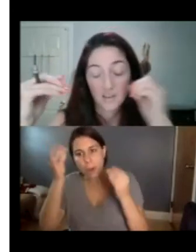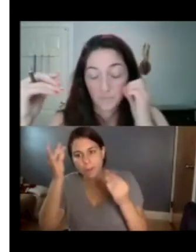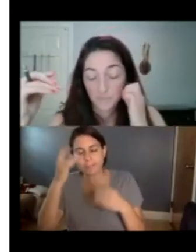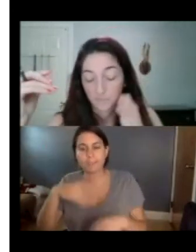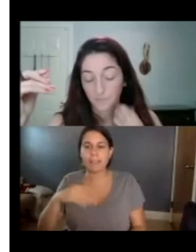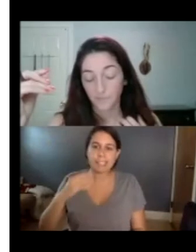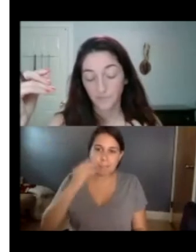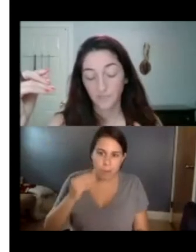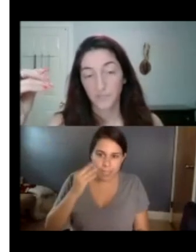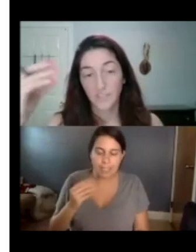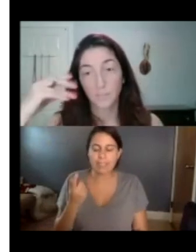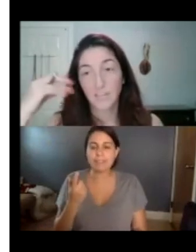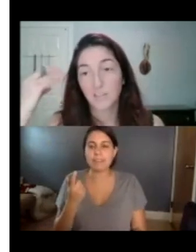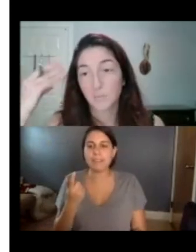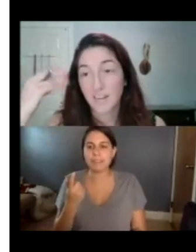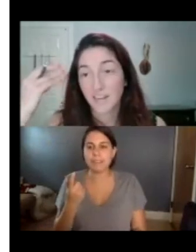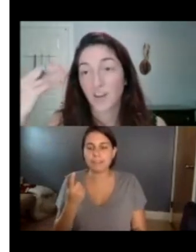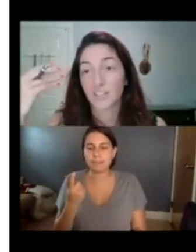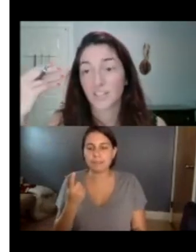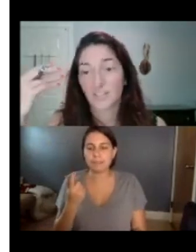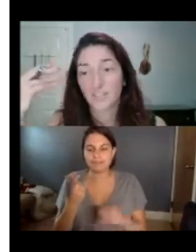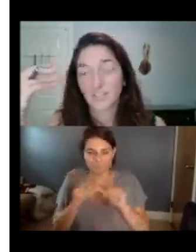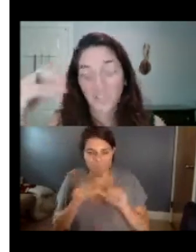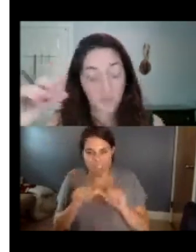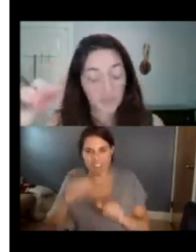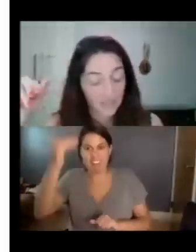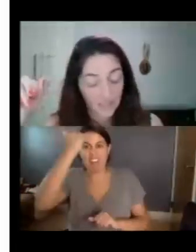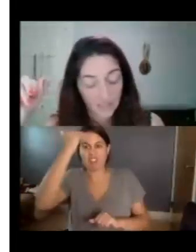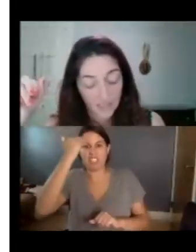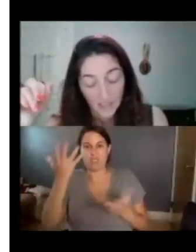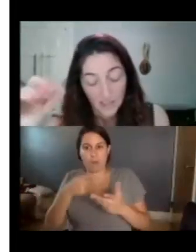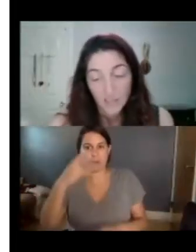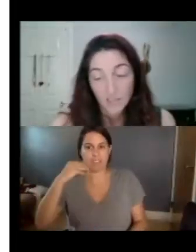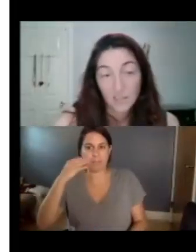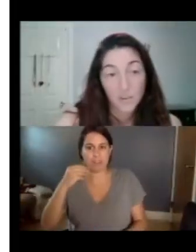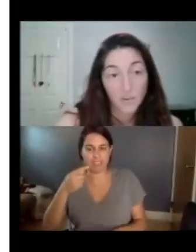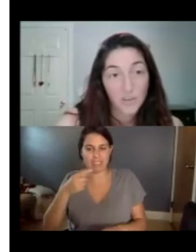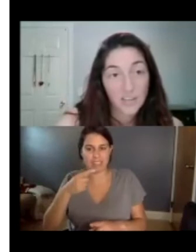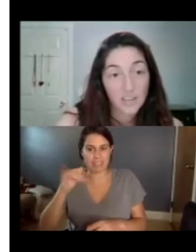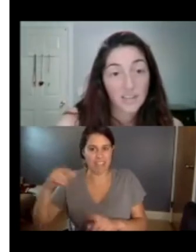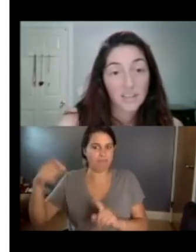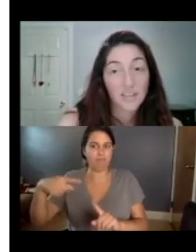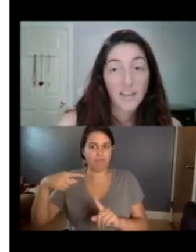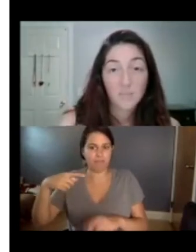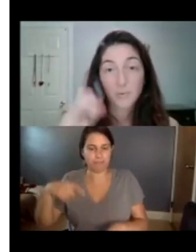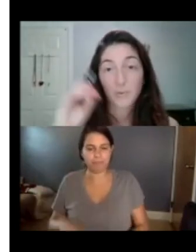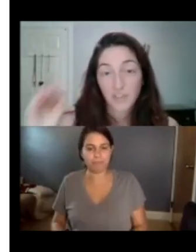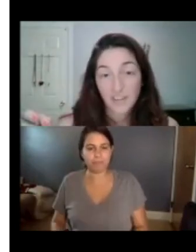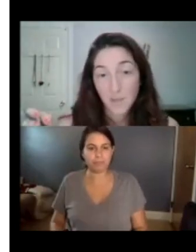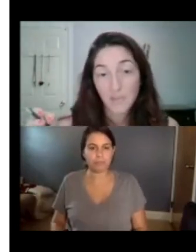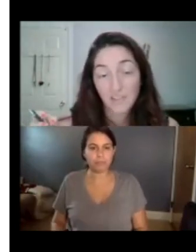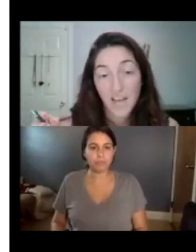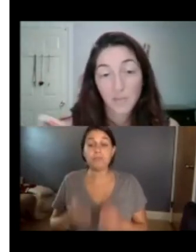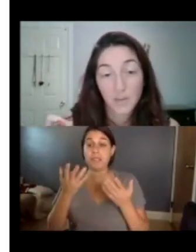and just basically remaining conscious of what they're experiencing. So then people